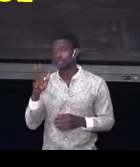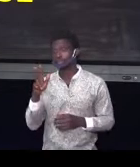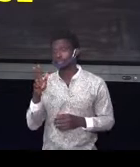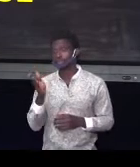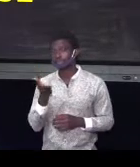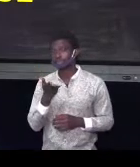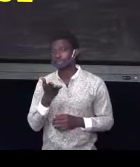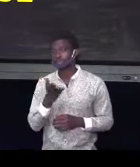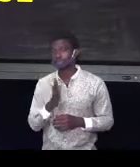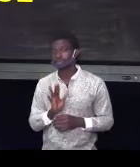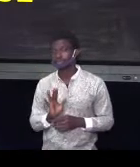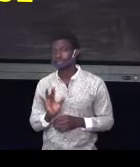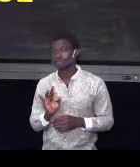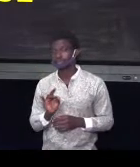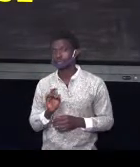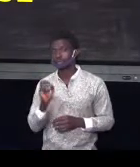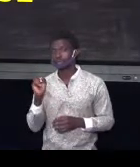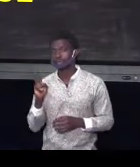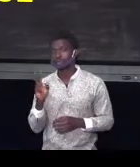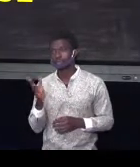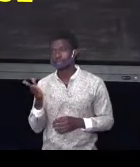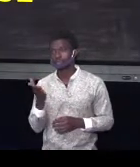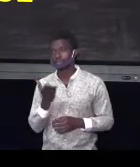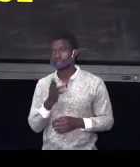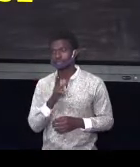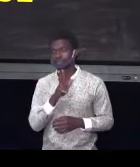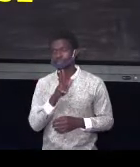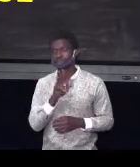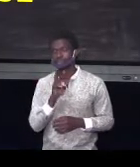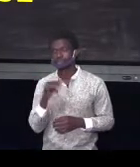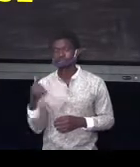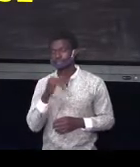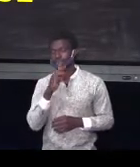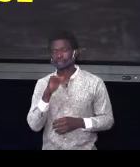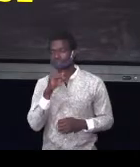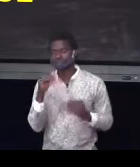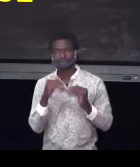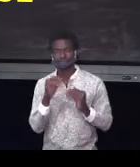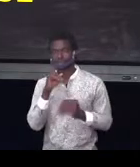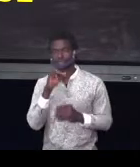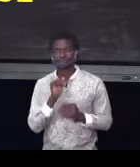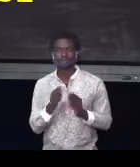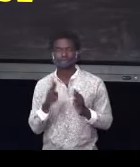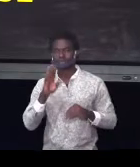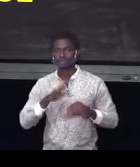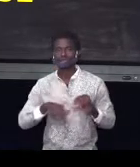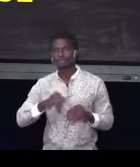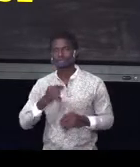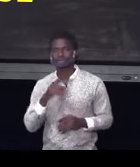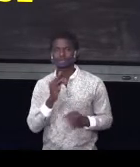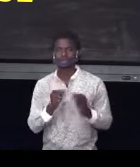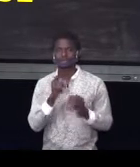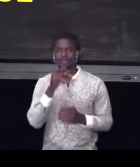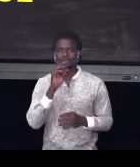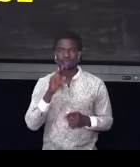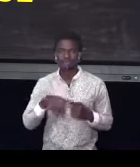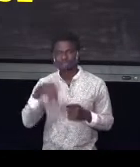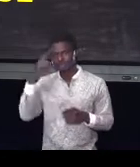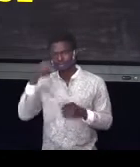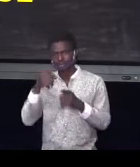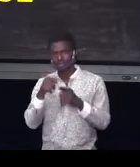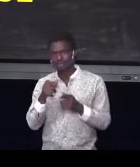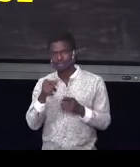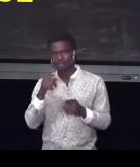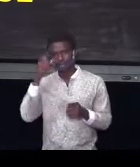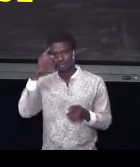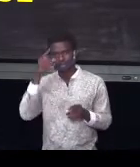over 32, they are not equivalent, and that means they are not equal. In fact, one is bigger than the other one. Now, if you were to decide,